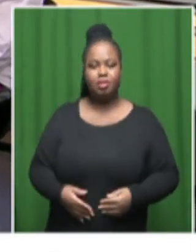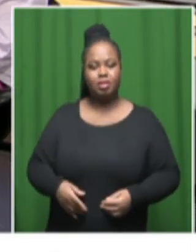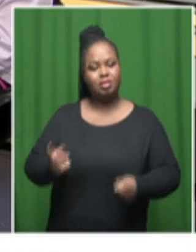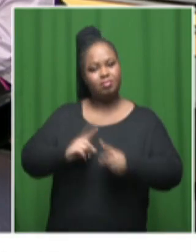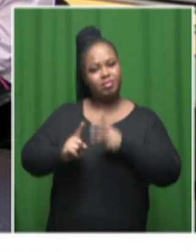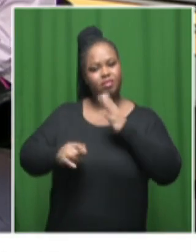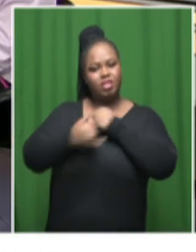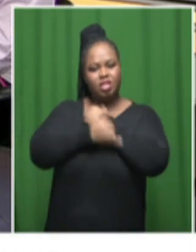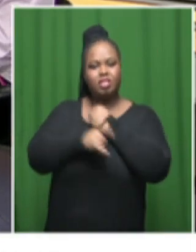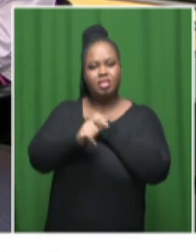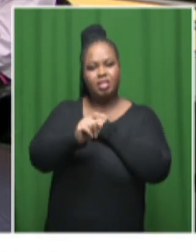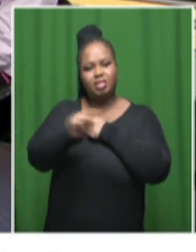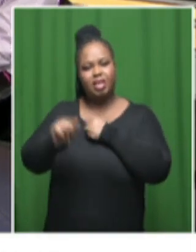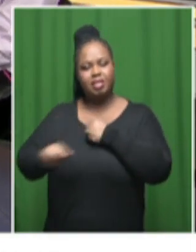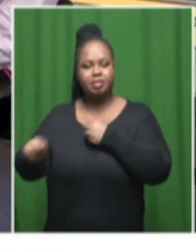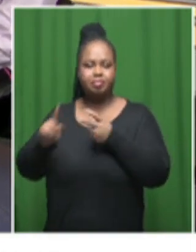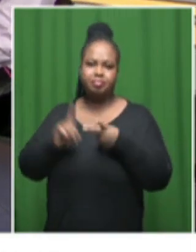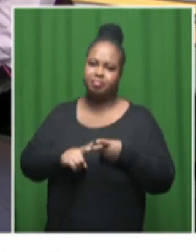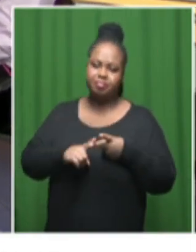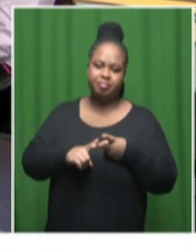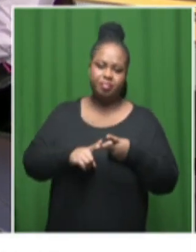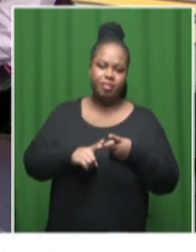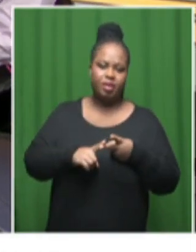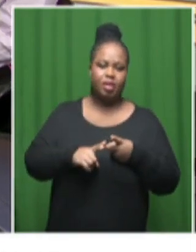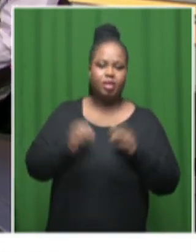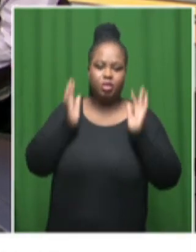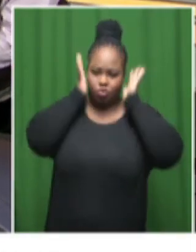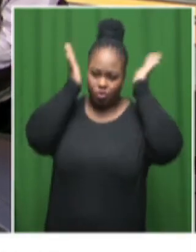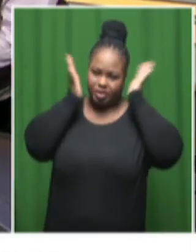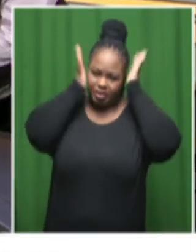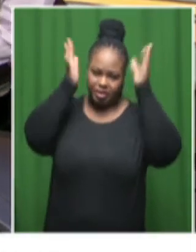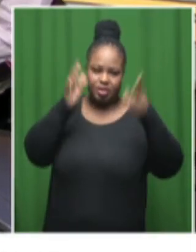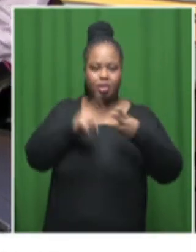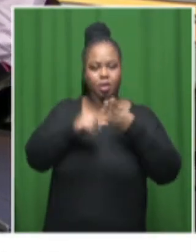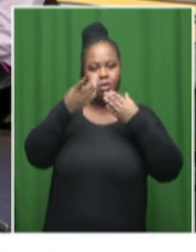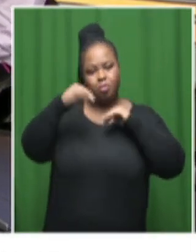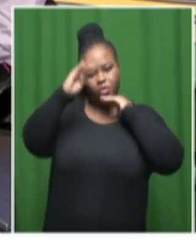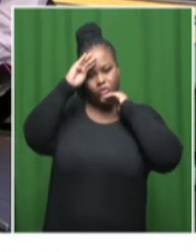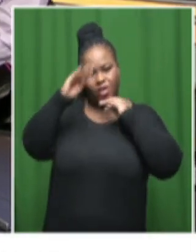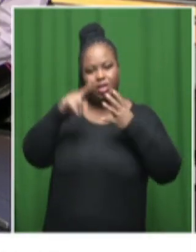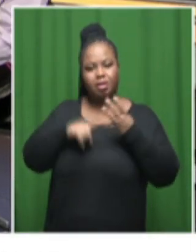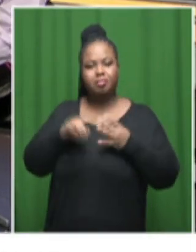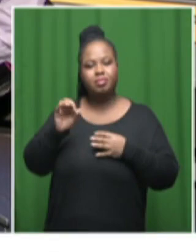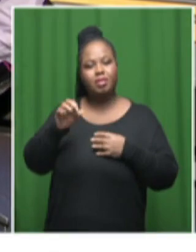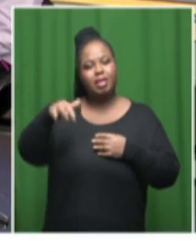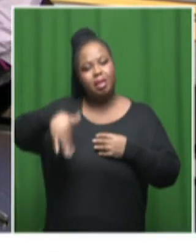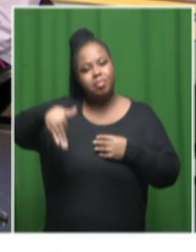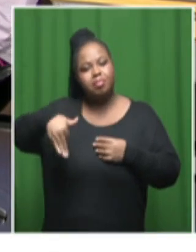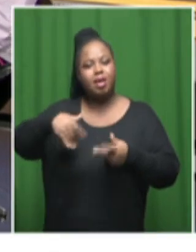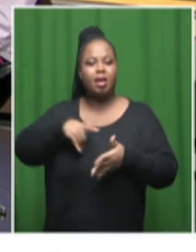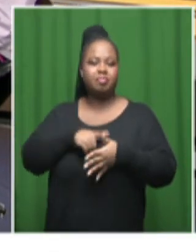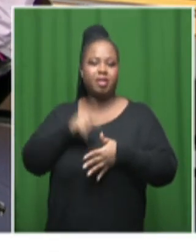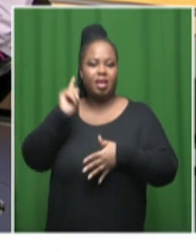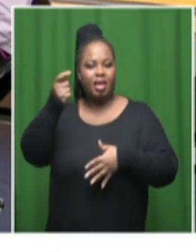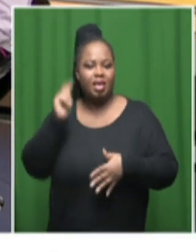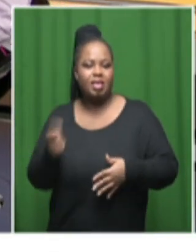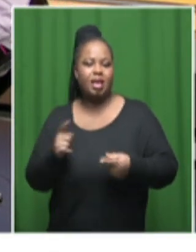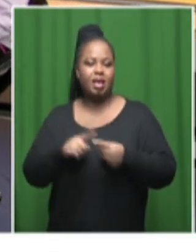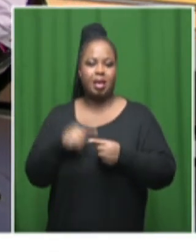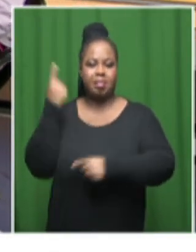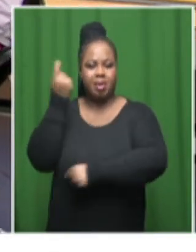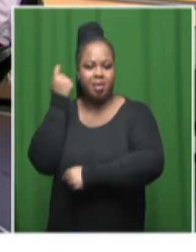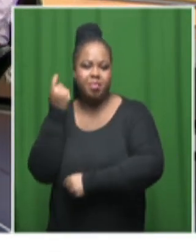that are here: Tanzania, Tanzania, Eswatini, Botswana, Namibia, Kenya,